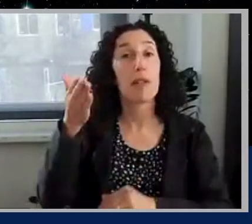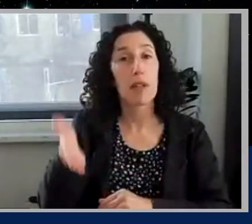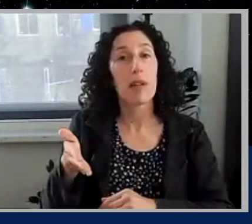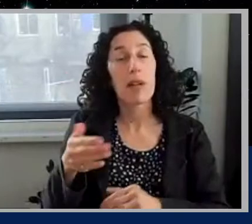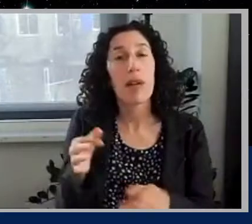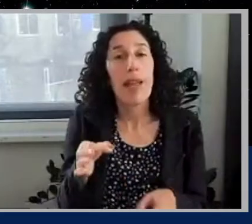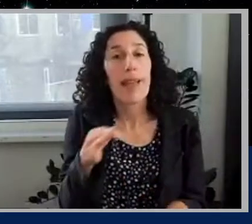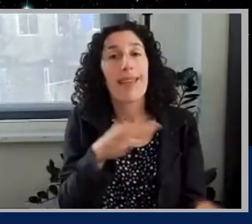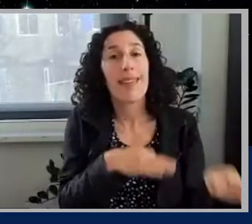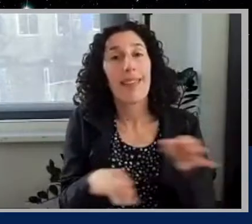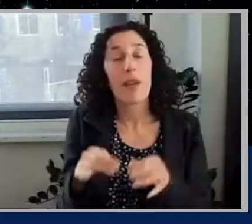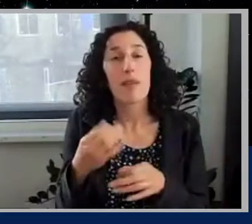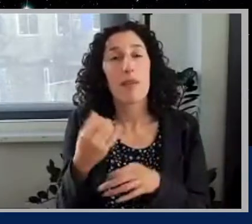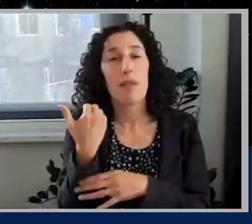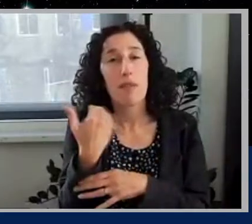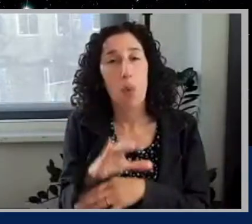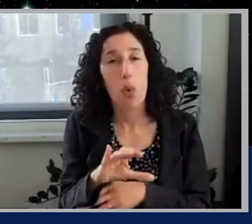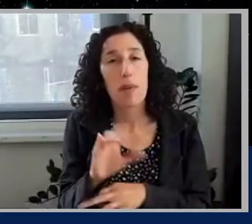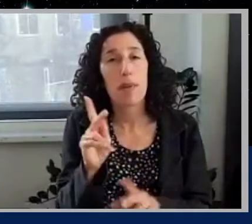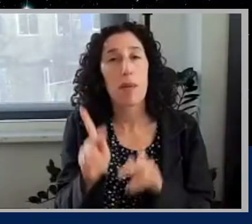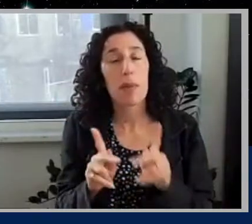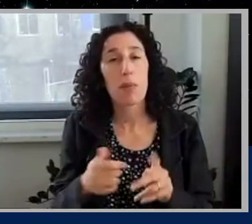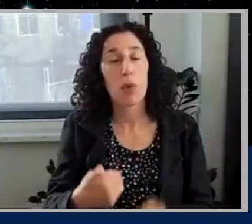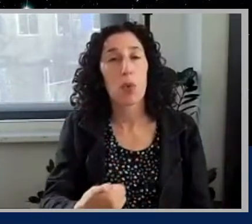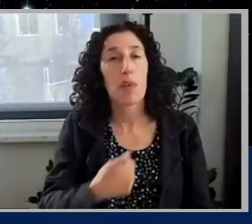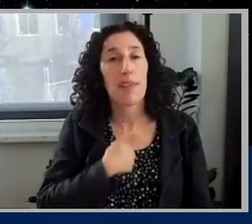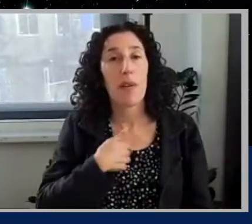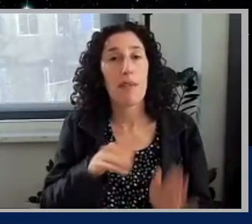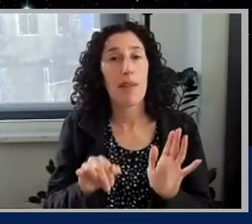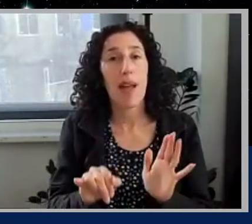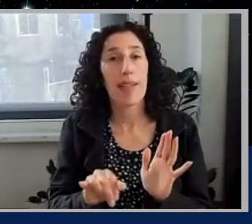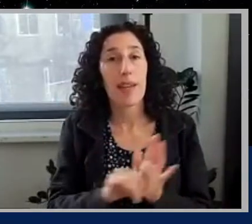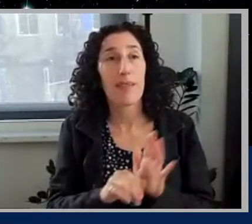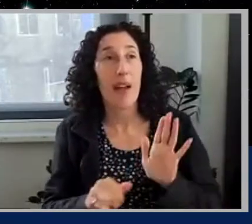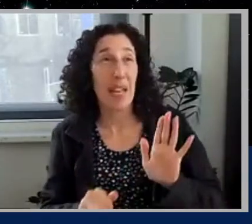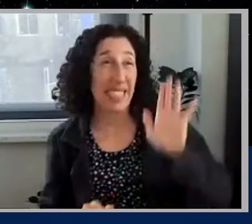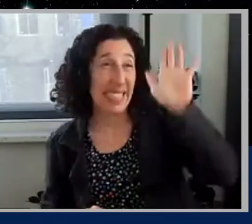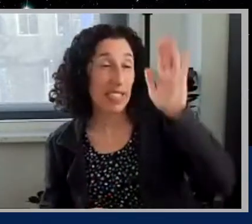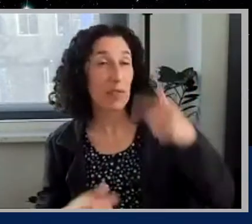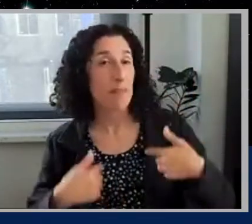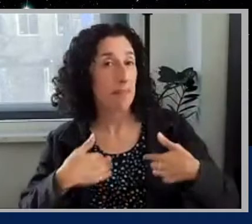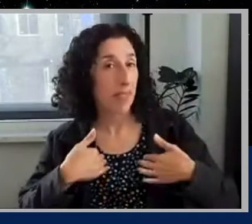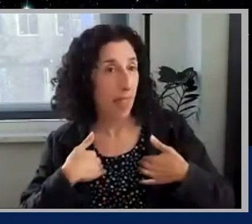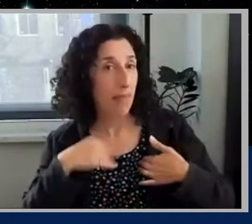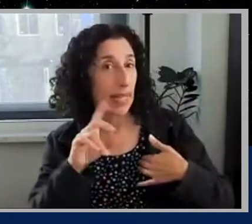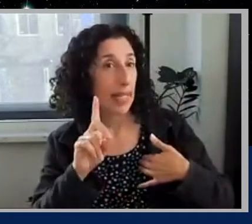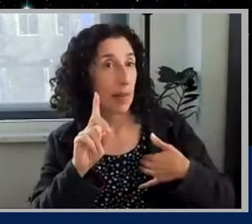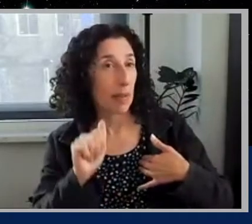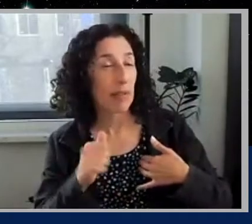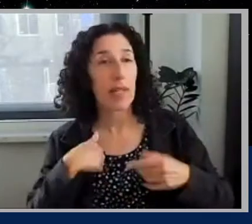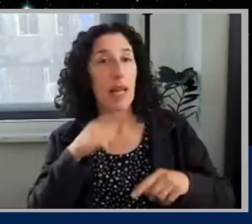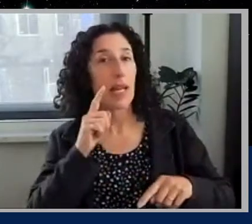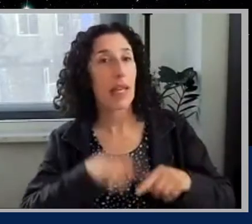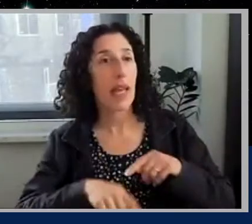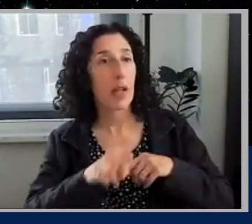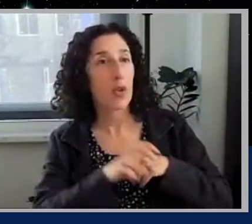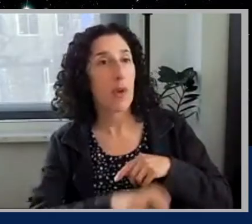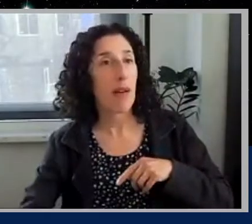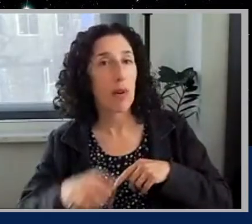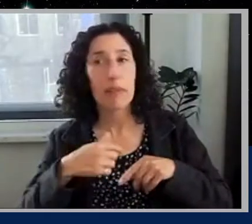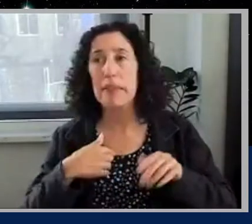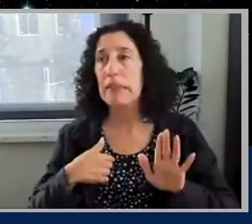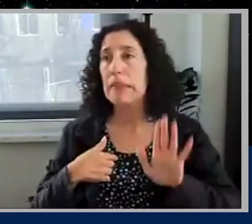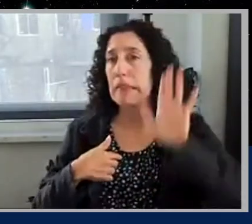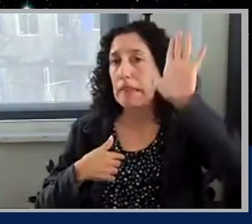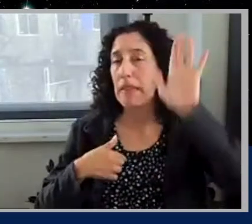to self-identify, which sometimes is not a comfortable thing for them. But also, the talking about them saying that it was